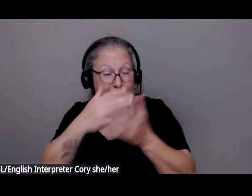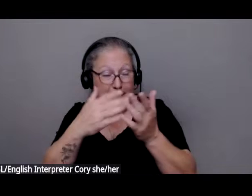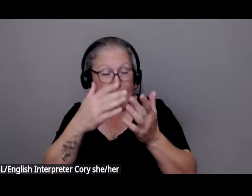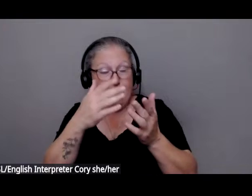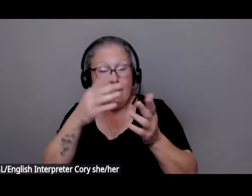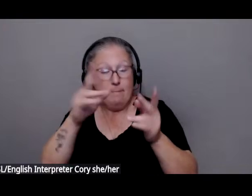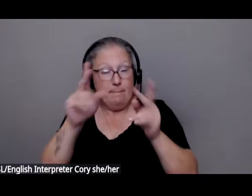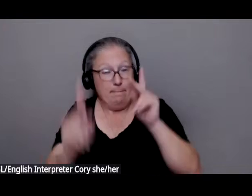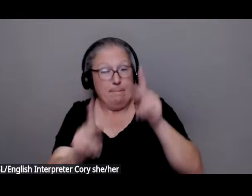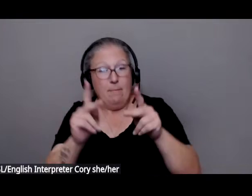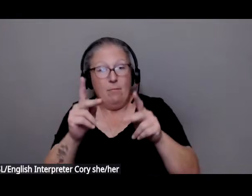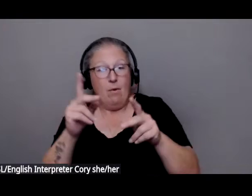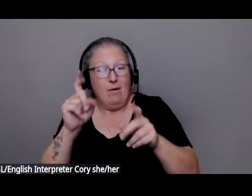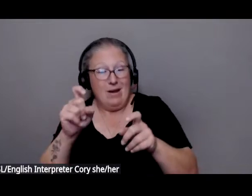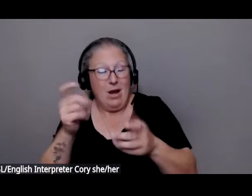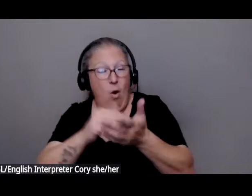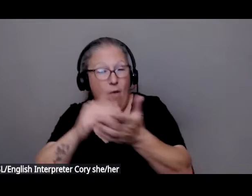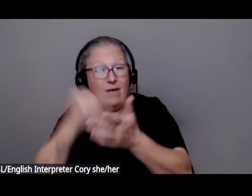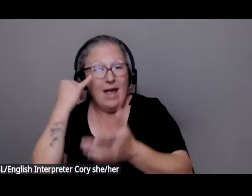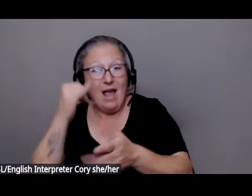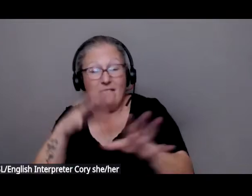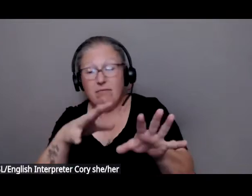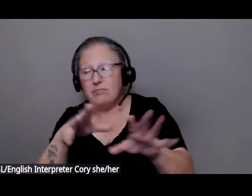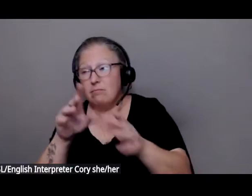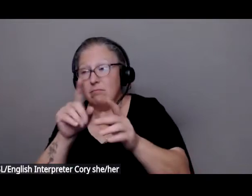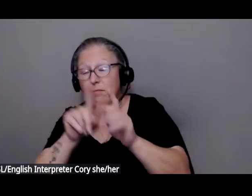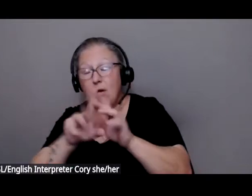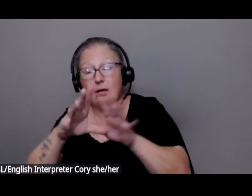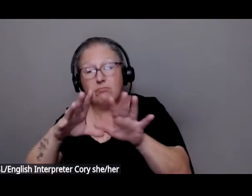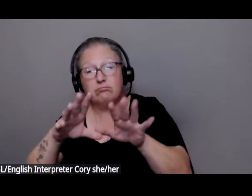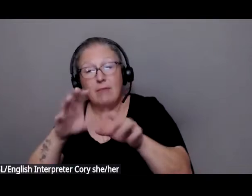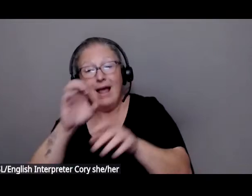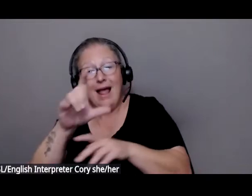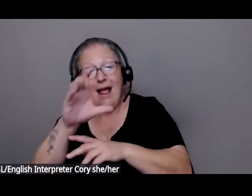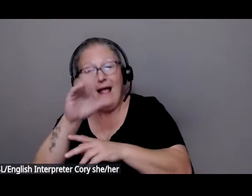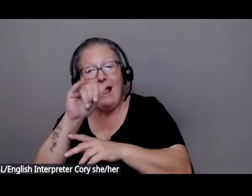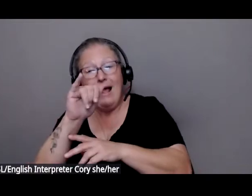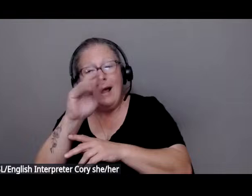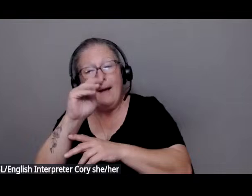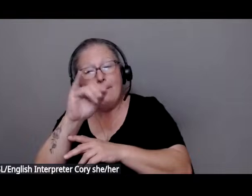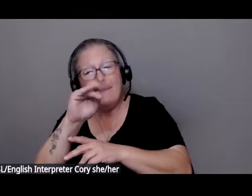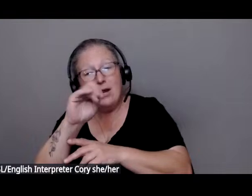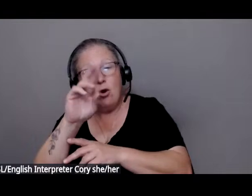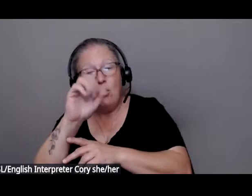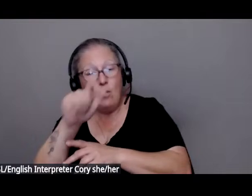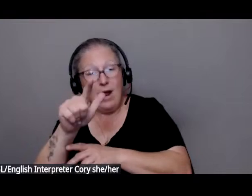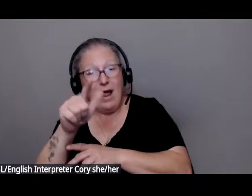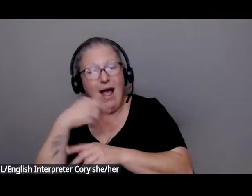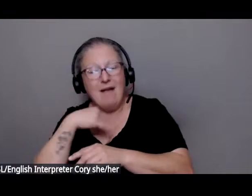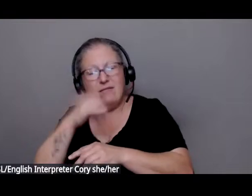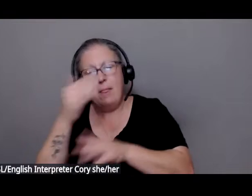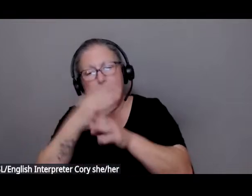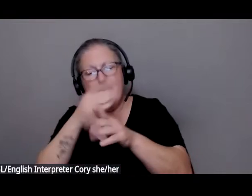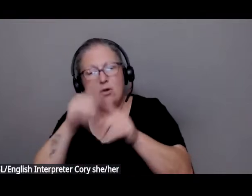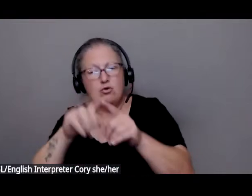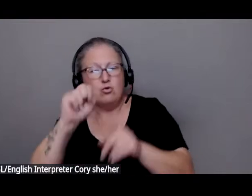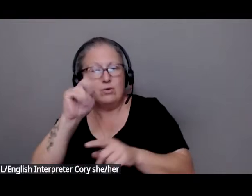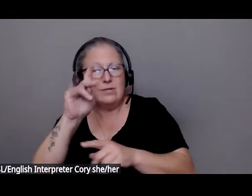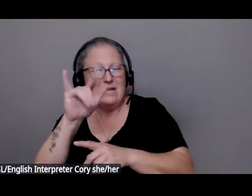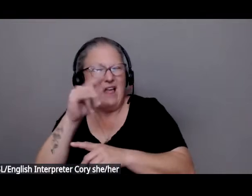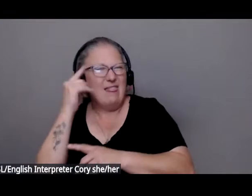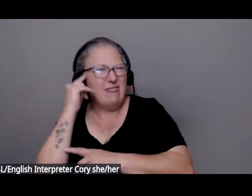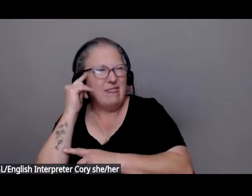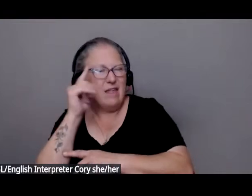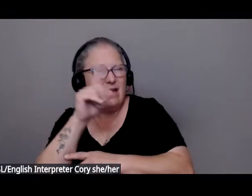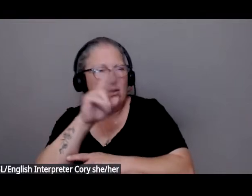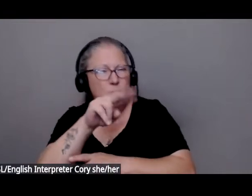often. But if you're going to venture away from El Camino Real, I think that there's a bus that goes up to Skyline. I think it's the 122. It might be once every